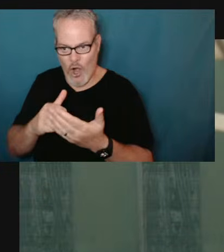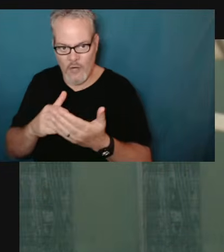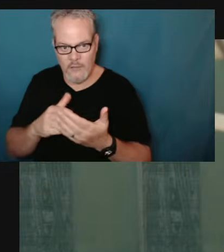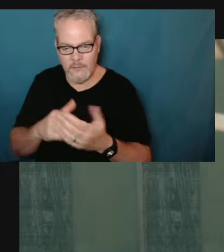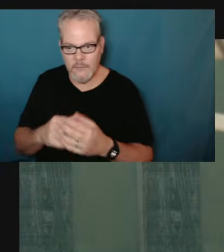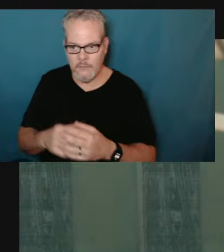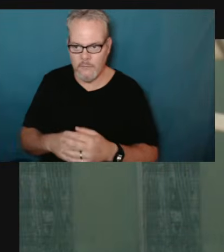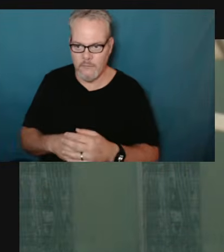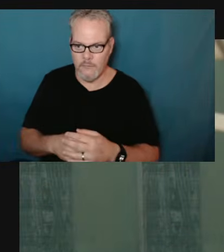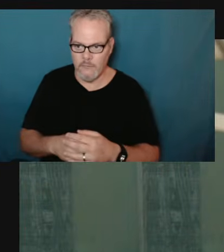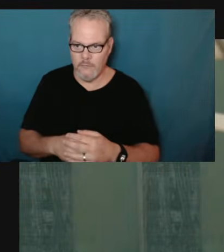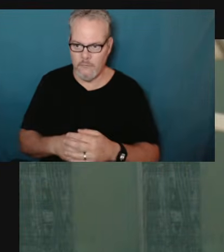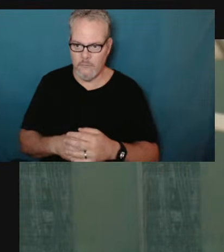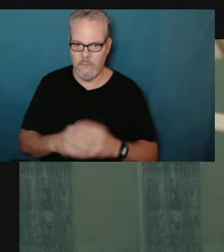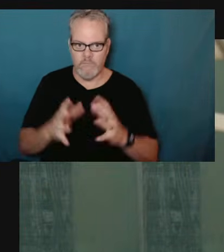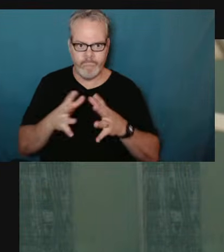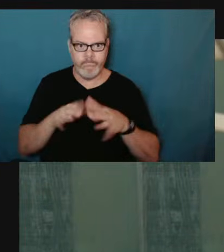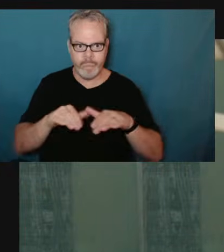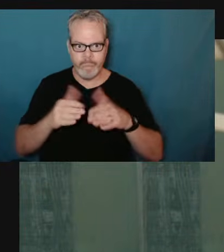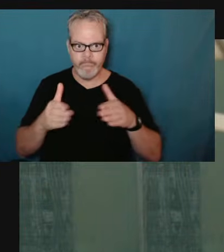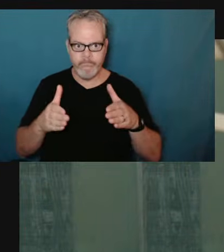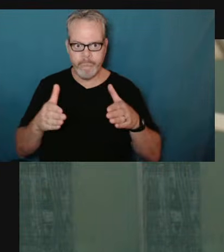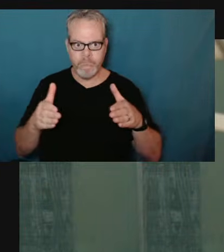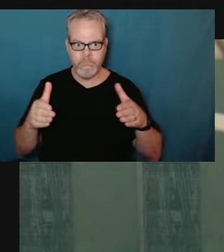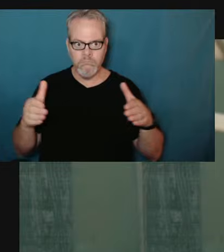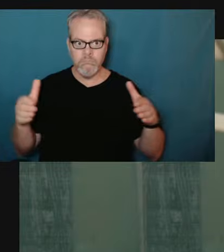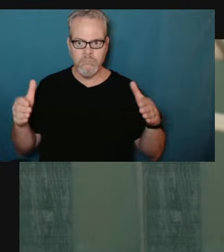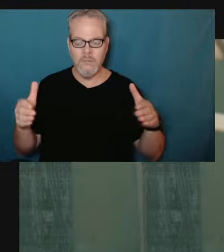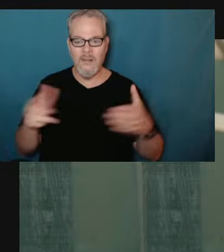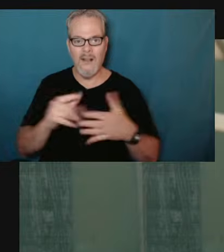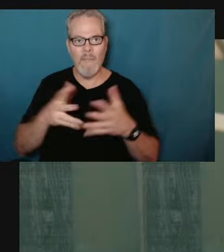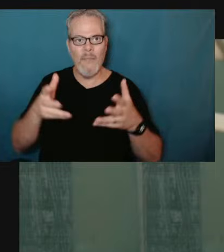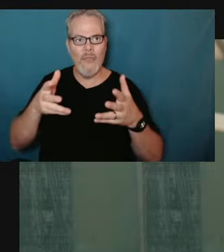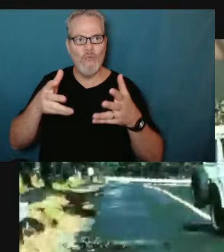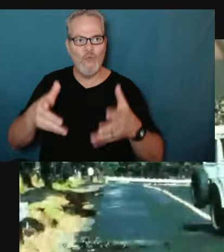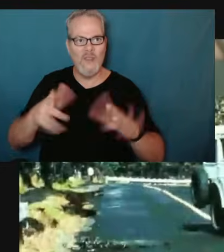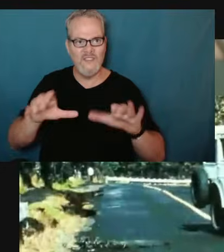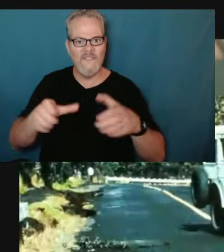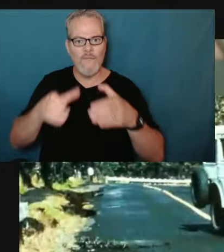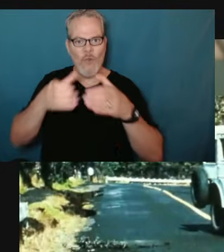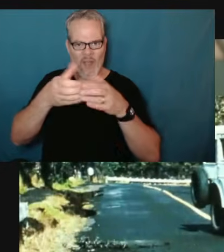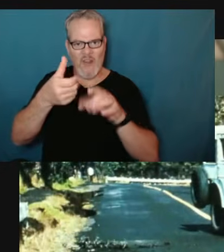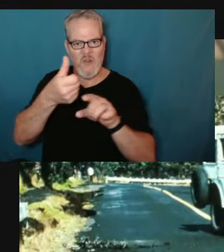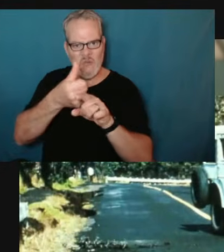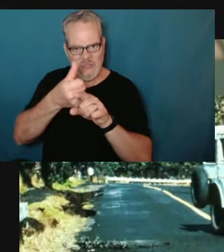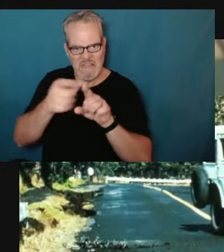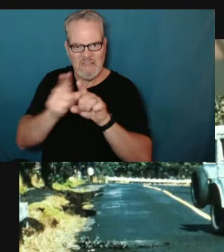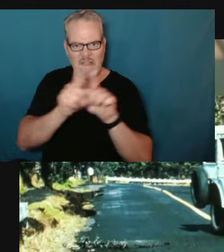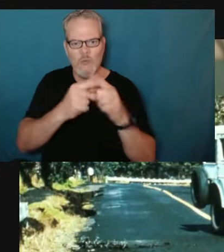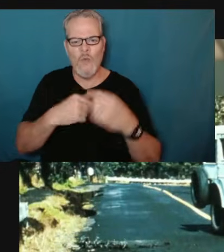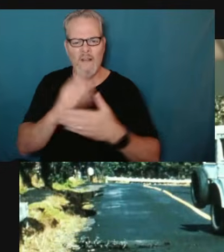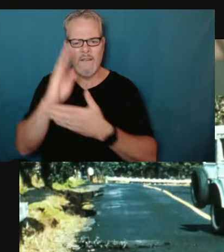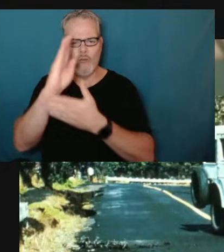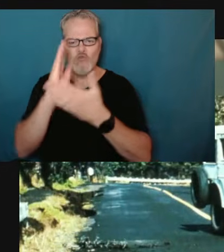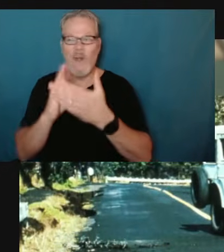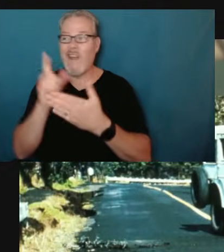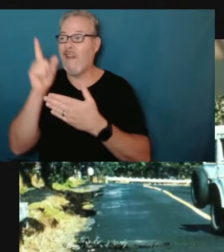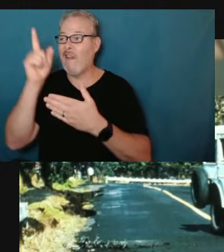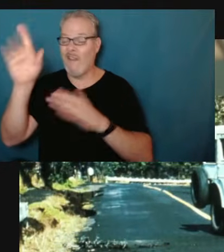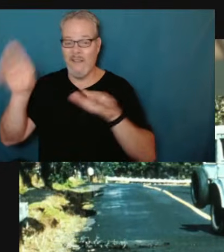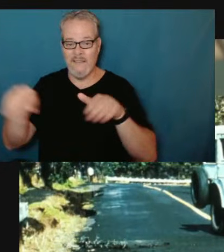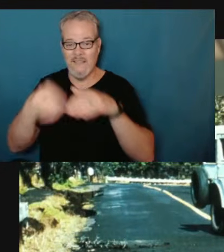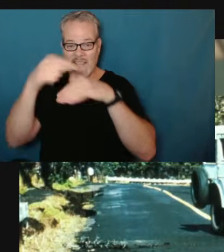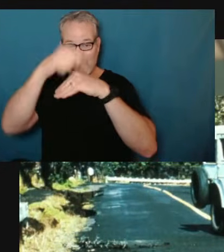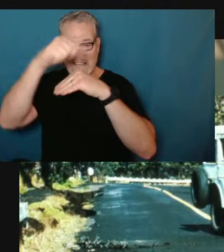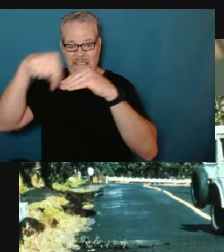ocean, but the rest of the volcano in tension as well. And there was some cracking at Kilauea summit. Poor Park, it